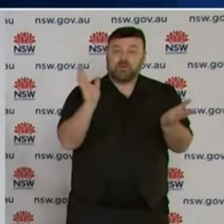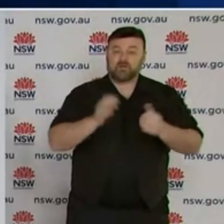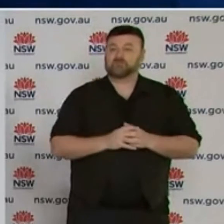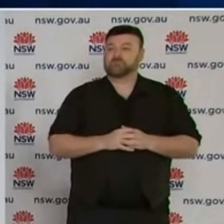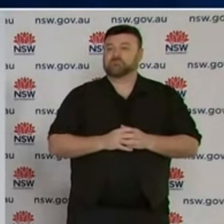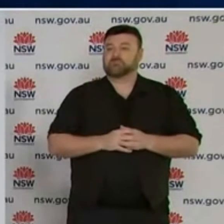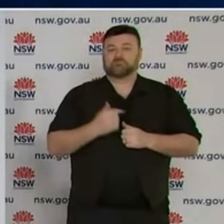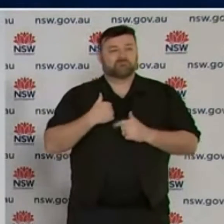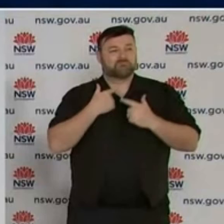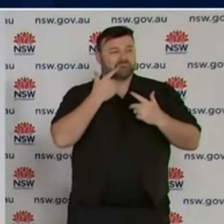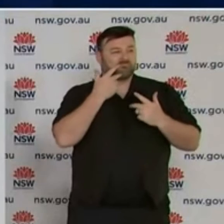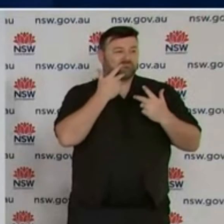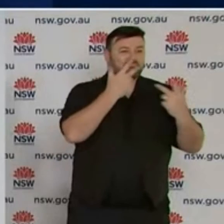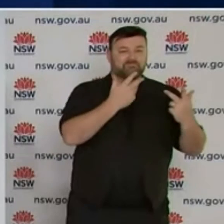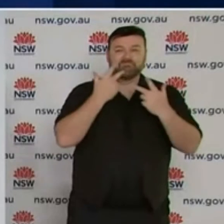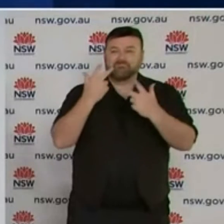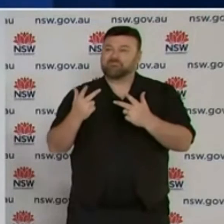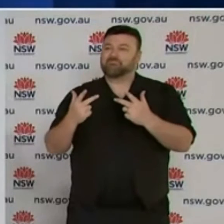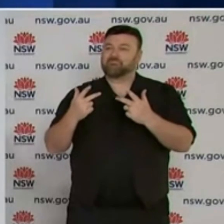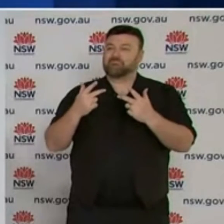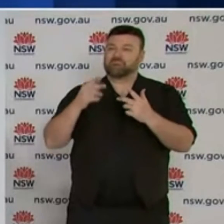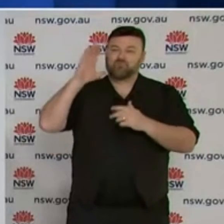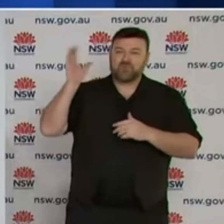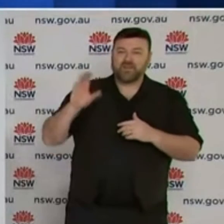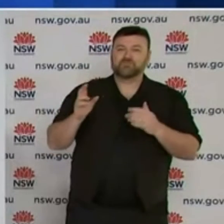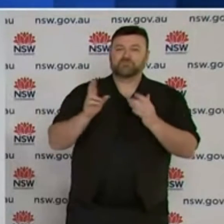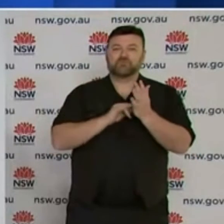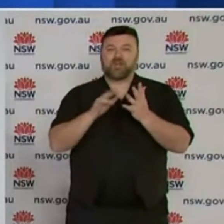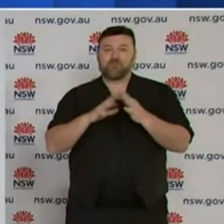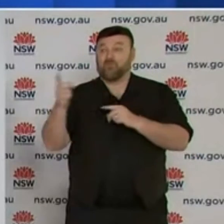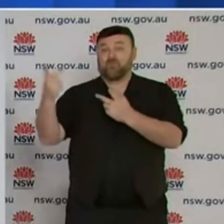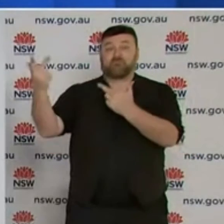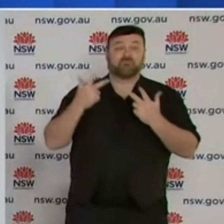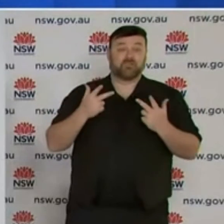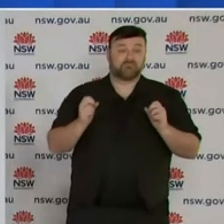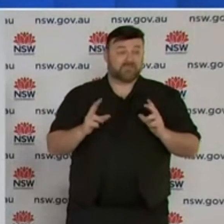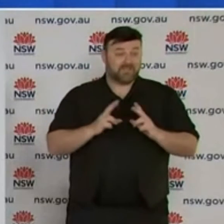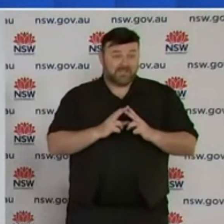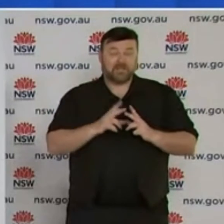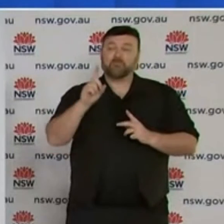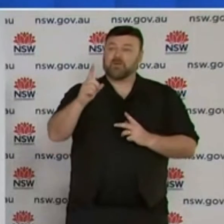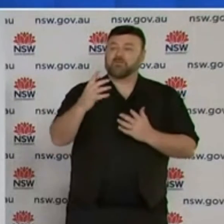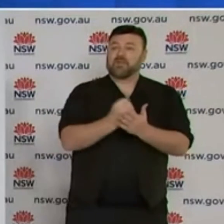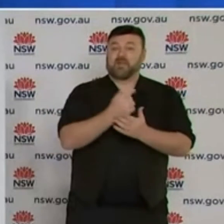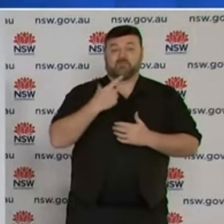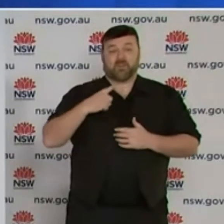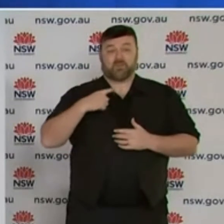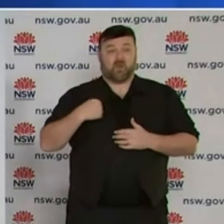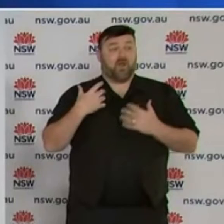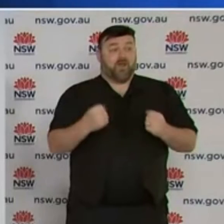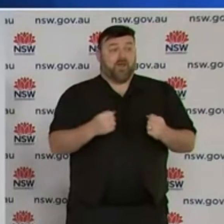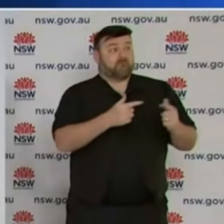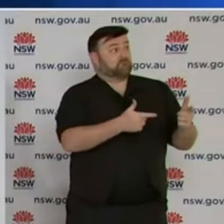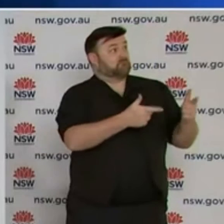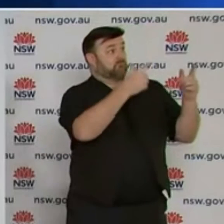South Wales or the benefits of Sydney without fear, in a safe way. And that's why the advice is there at any time.